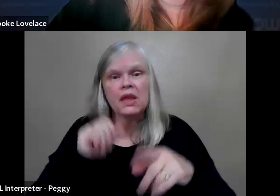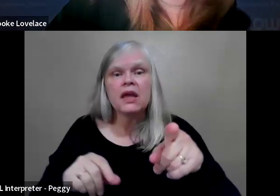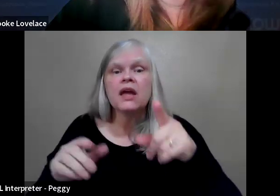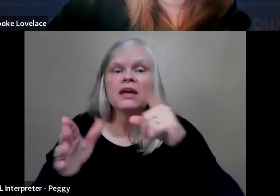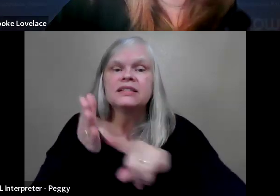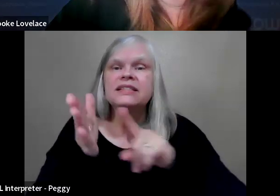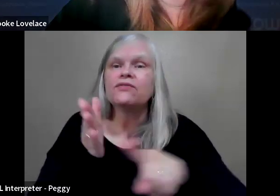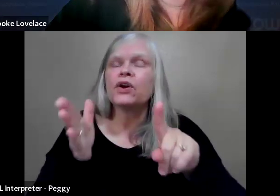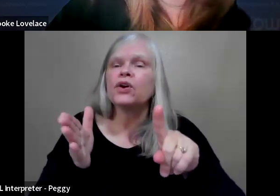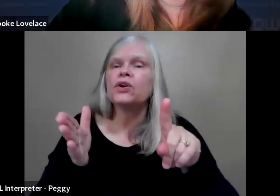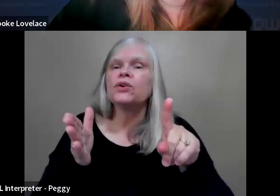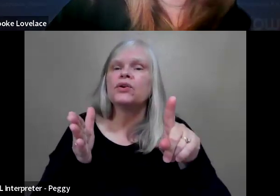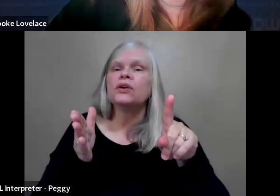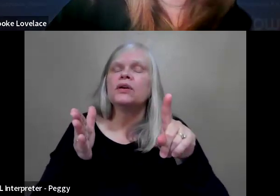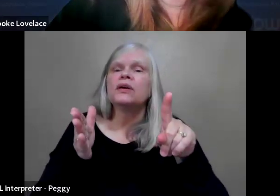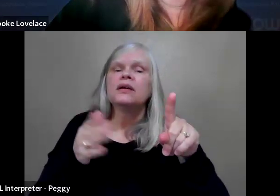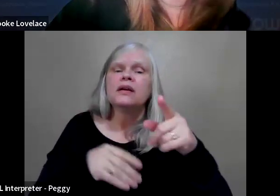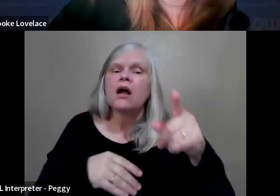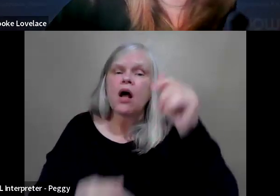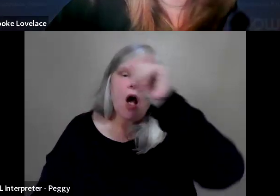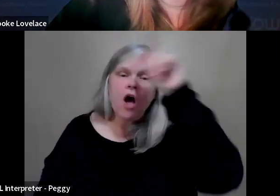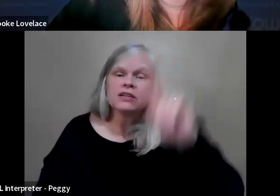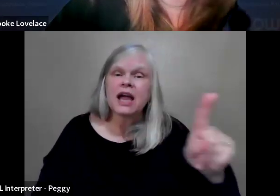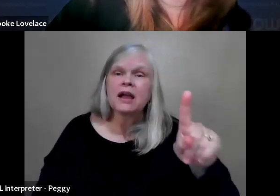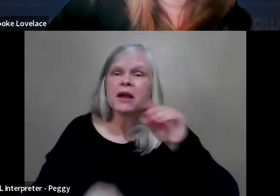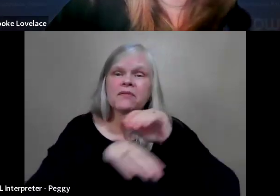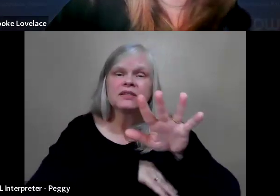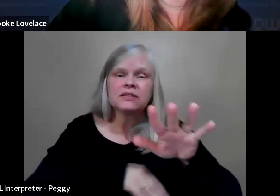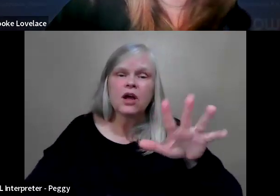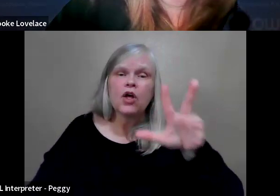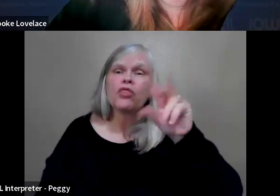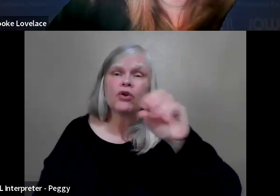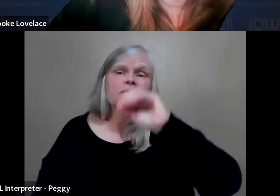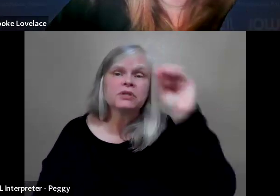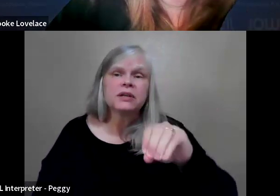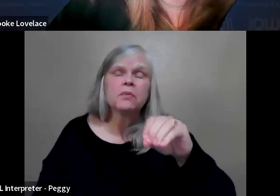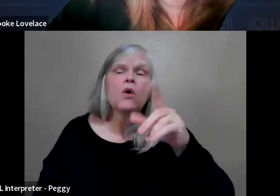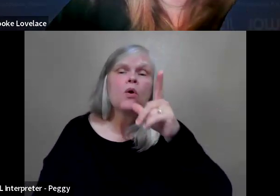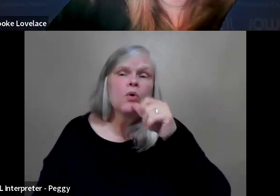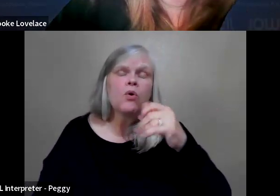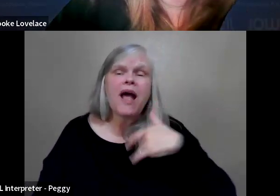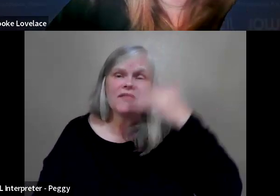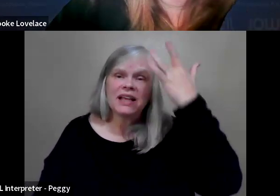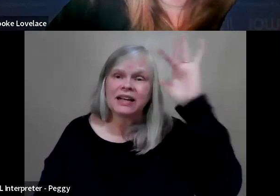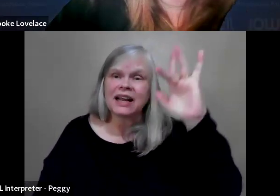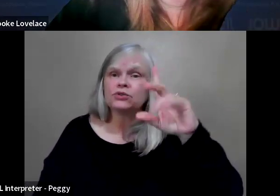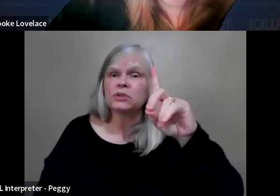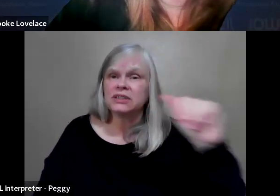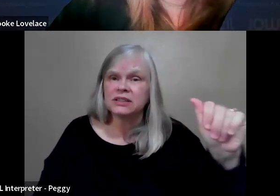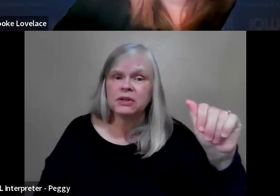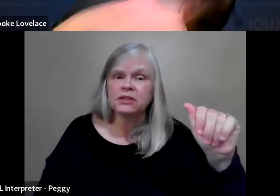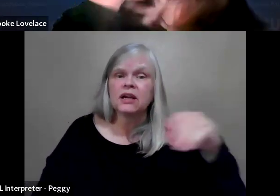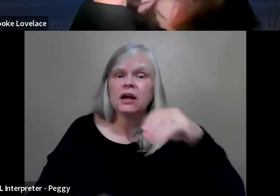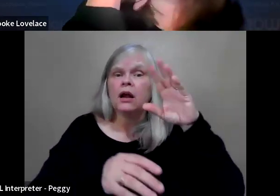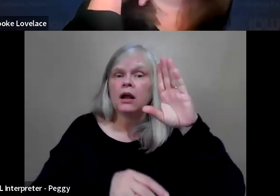research out there, that Alzheimer's disease affects about 30% of people living with Down syndrome in their 50s, and